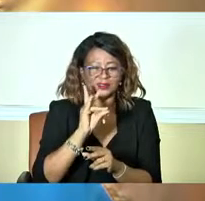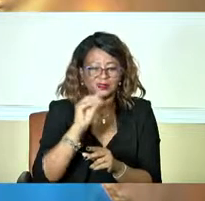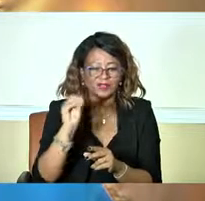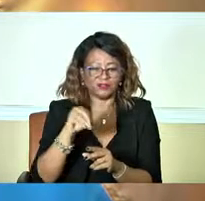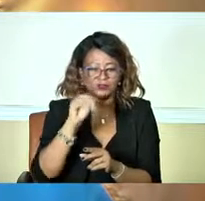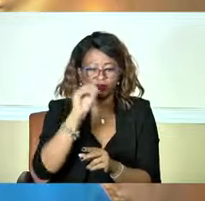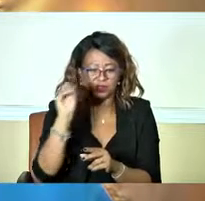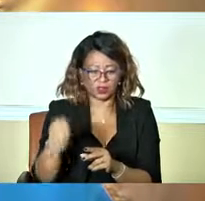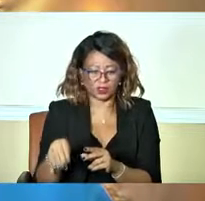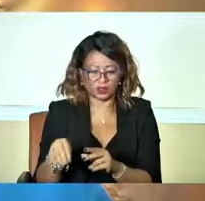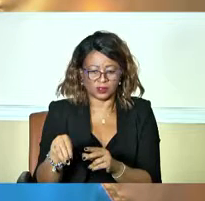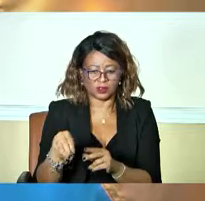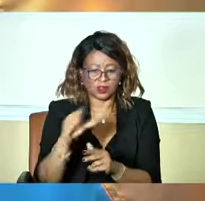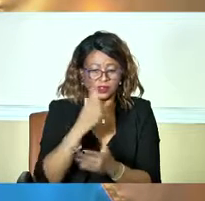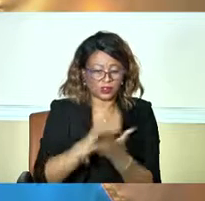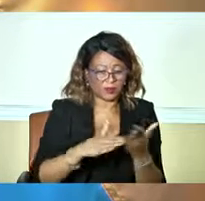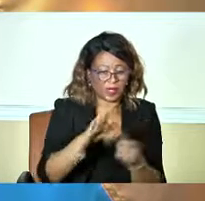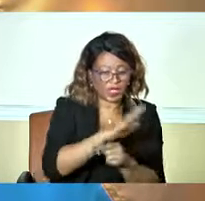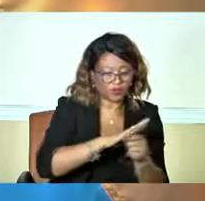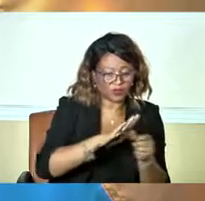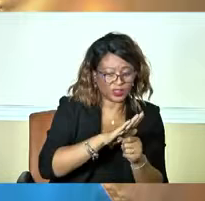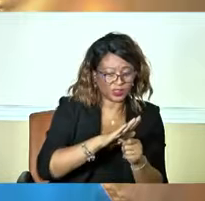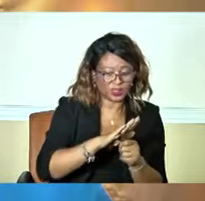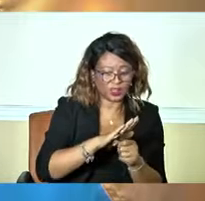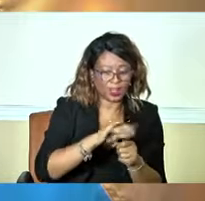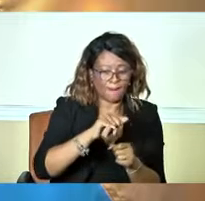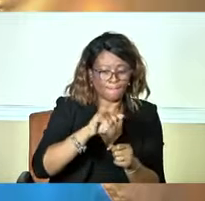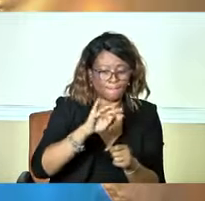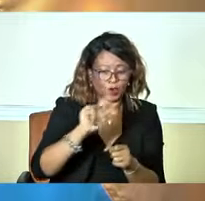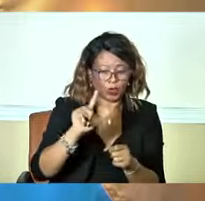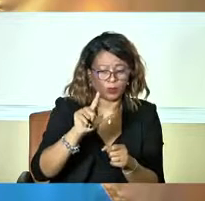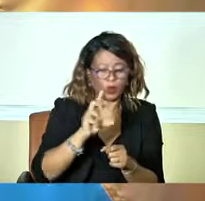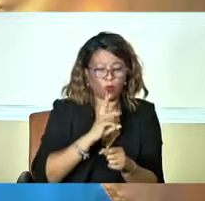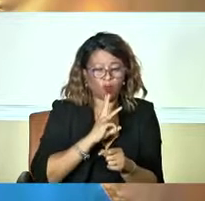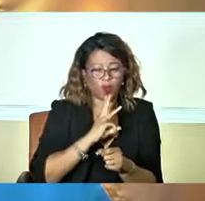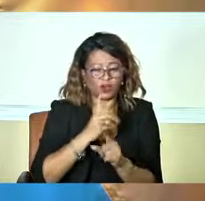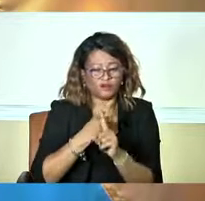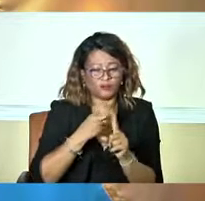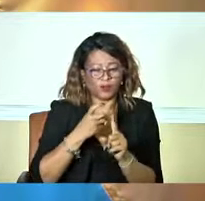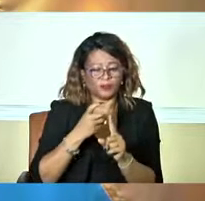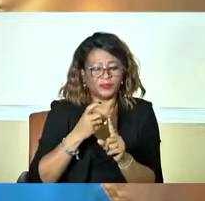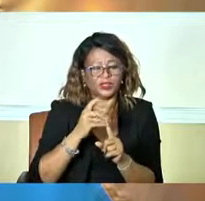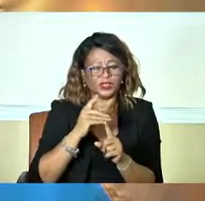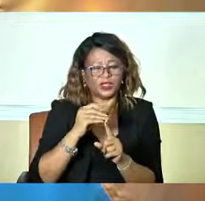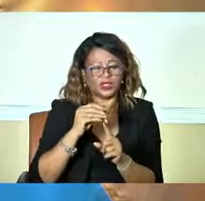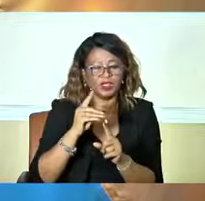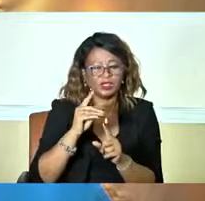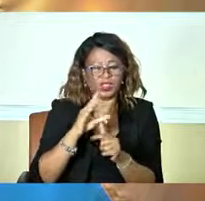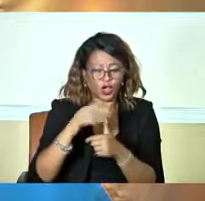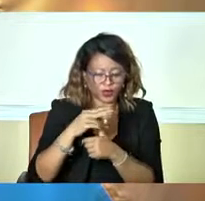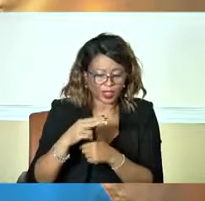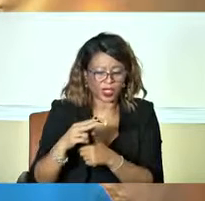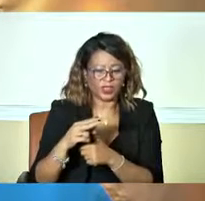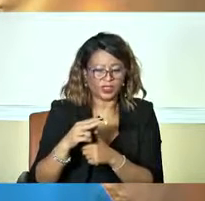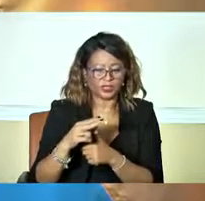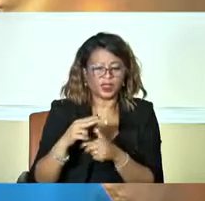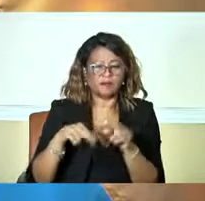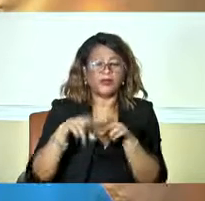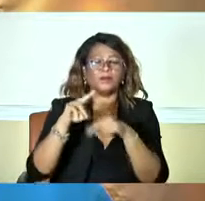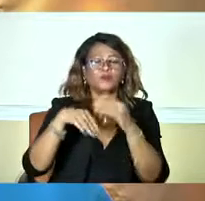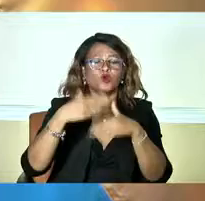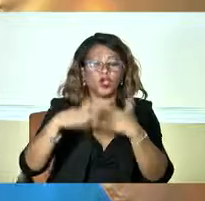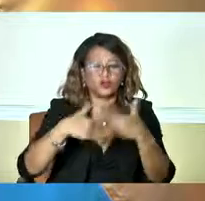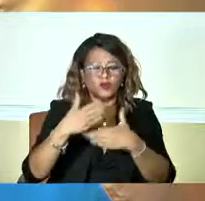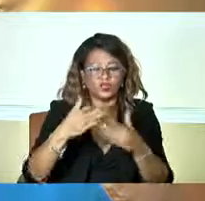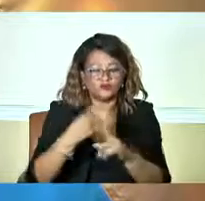that means that some areas are still left without potable water since Hurricane Dorian. Has that area made any progress since